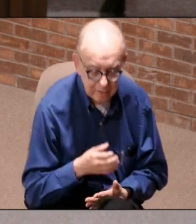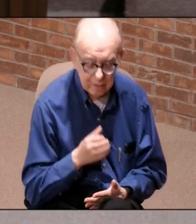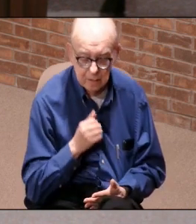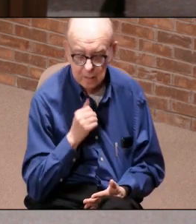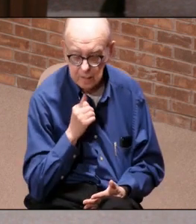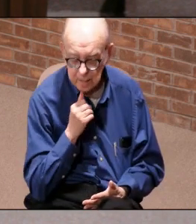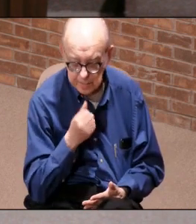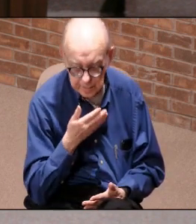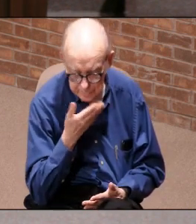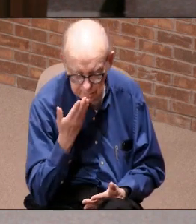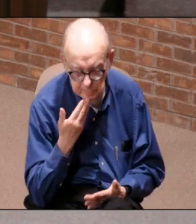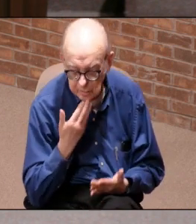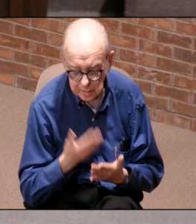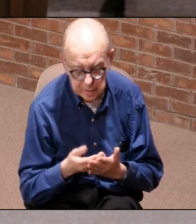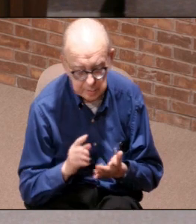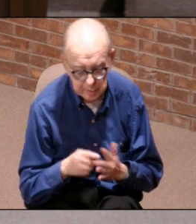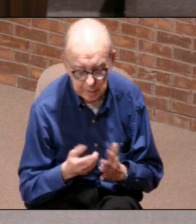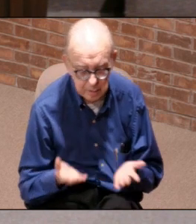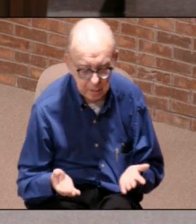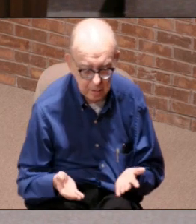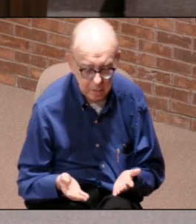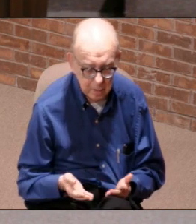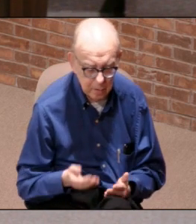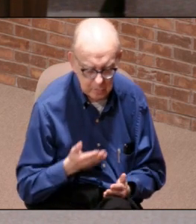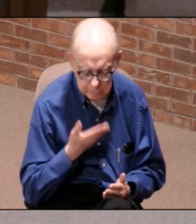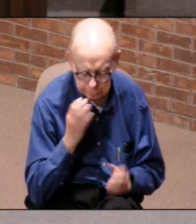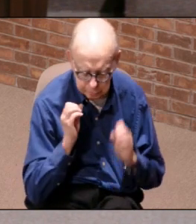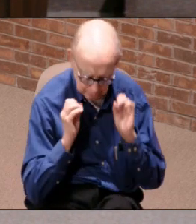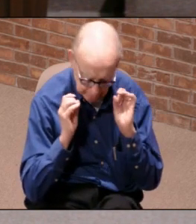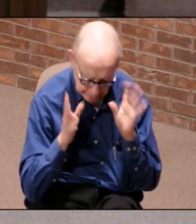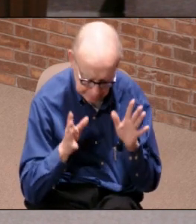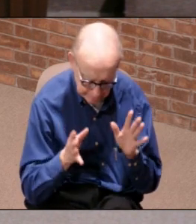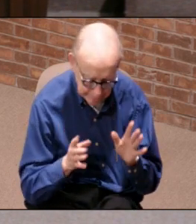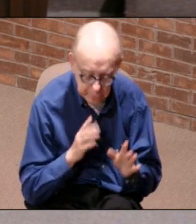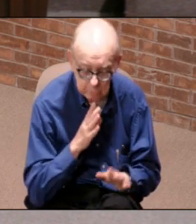doesn't smell good anyway, but it stinks worse.